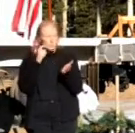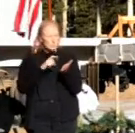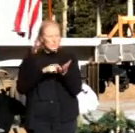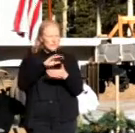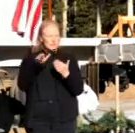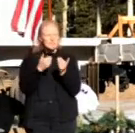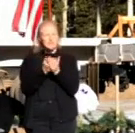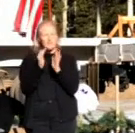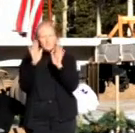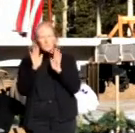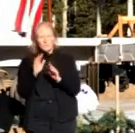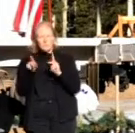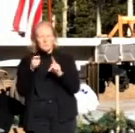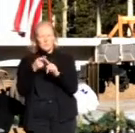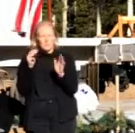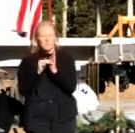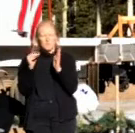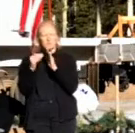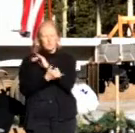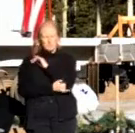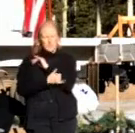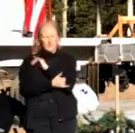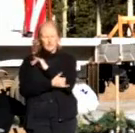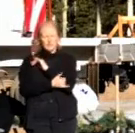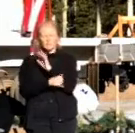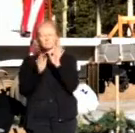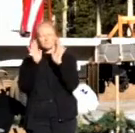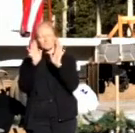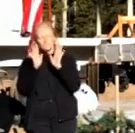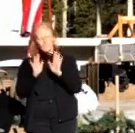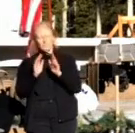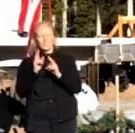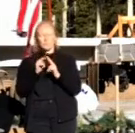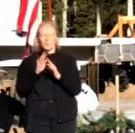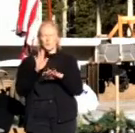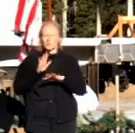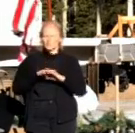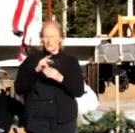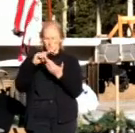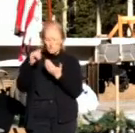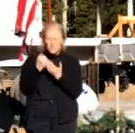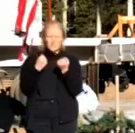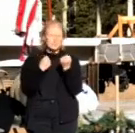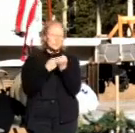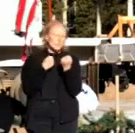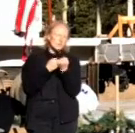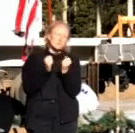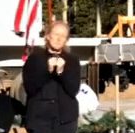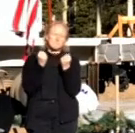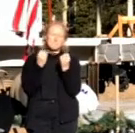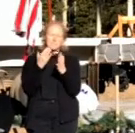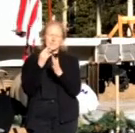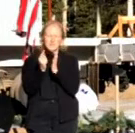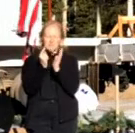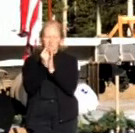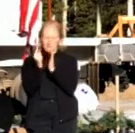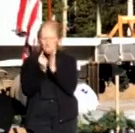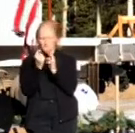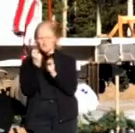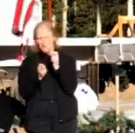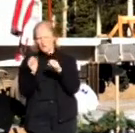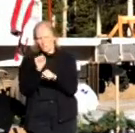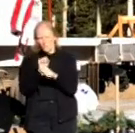all the wonderful folks from Montrose County who have been outstanding partners on this project and have supported us with many hours of hard work